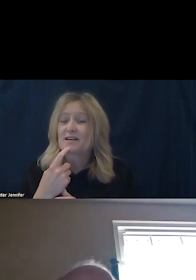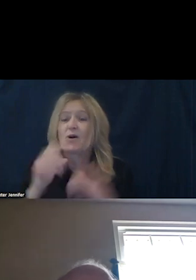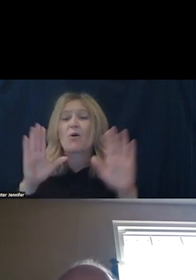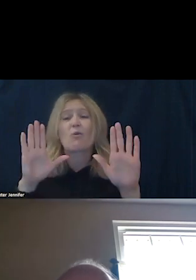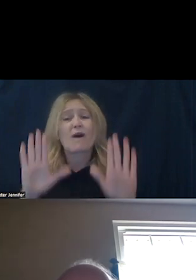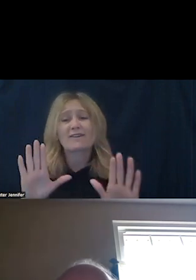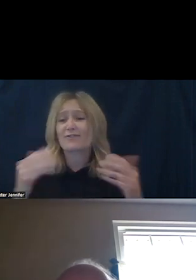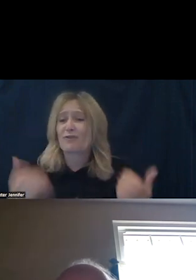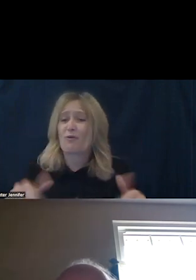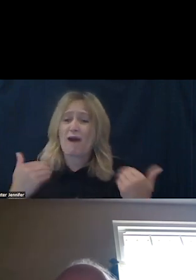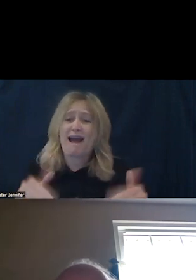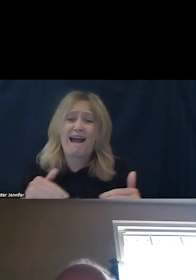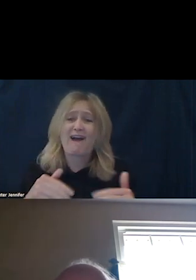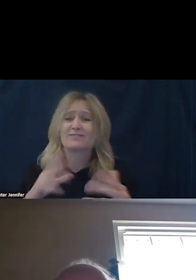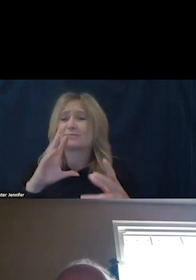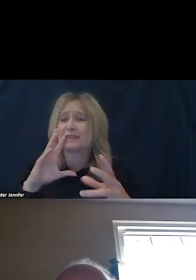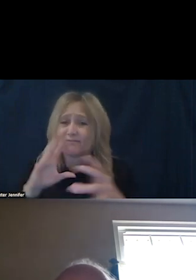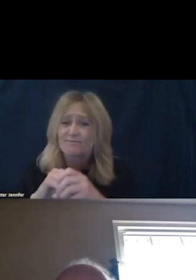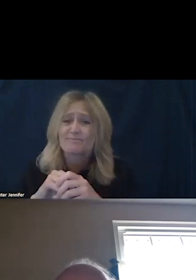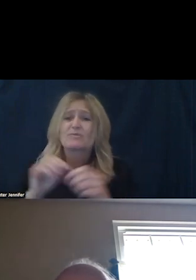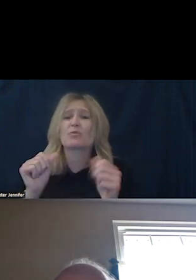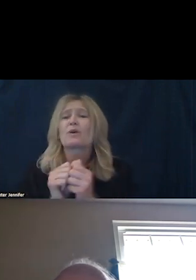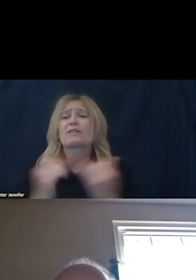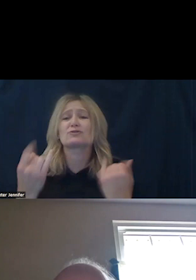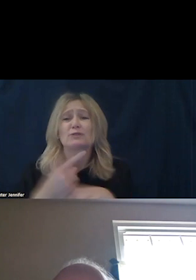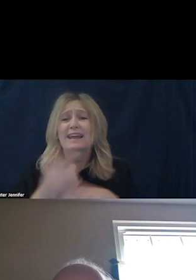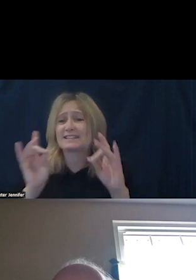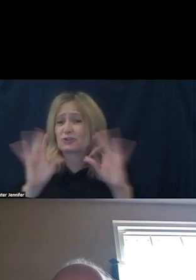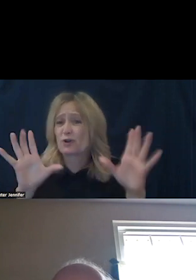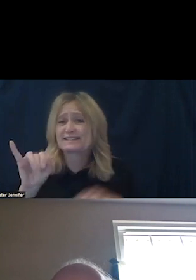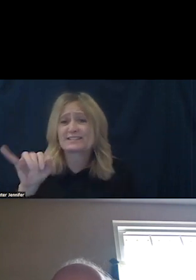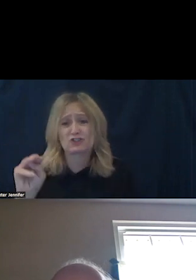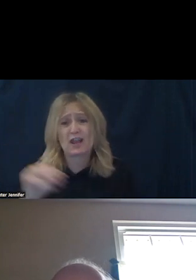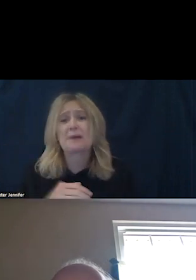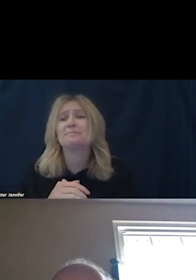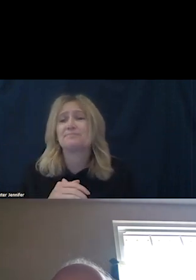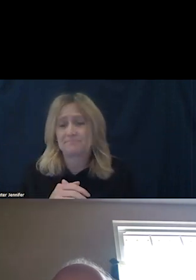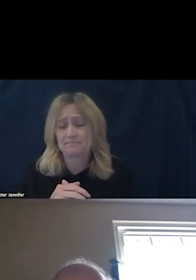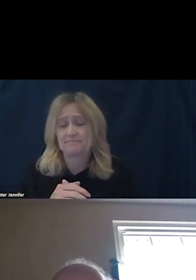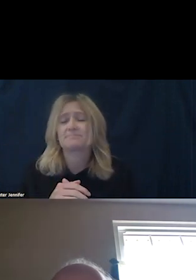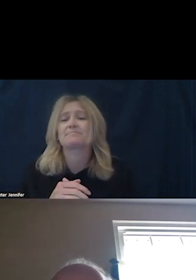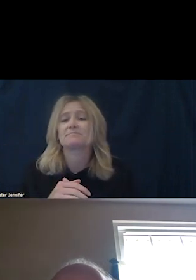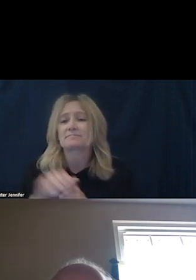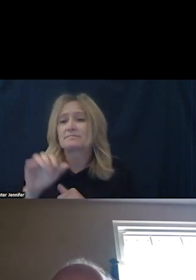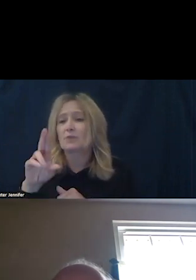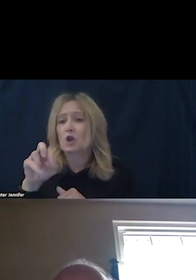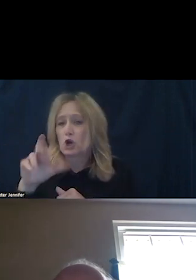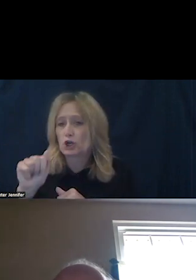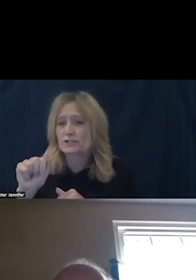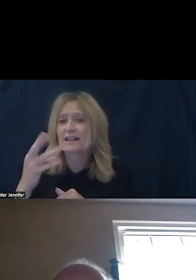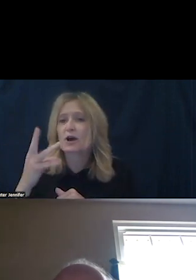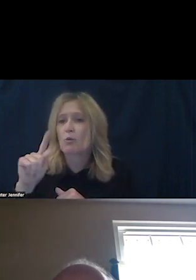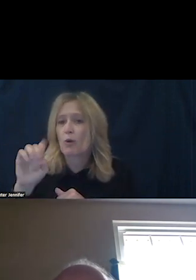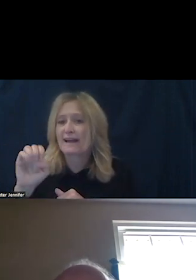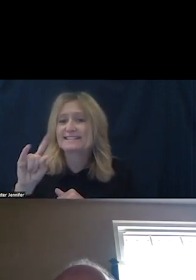wonderful to be engaged in today's crisis jam with Ursula Whiteside, who